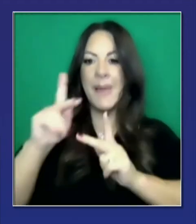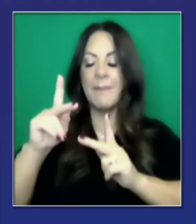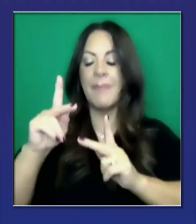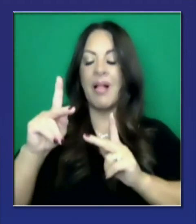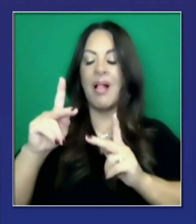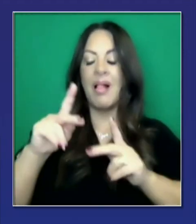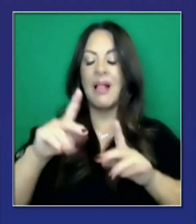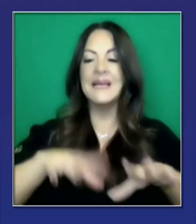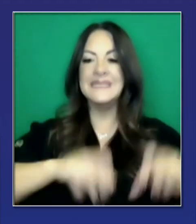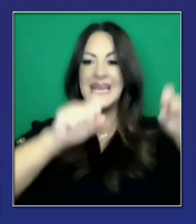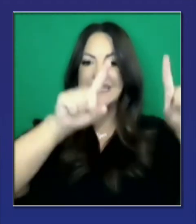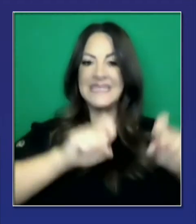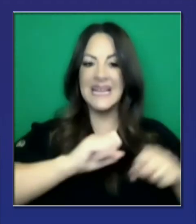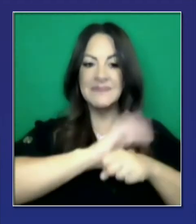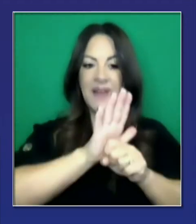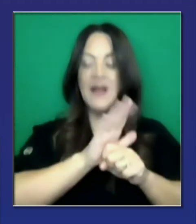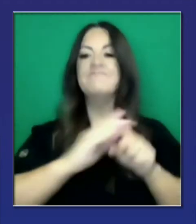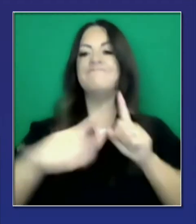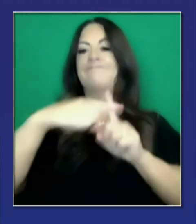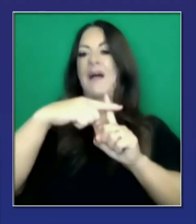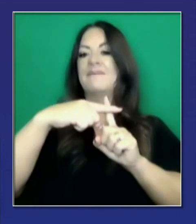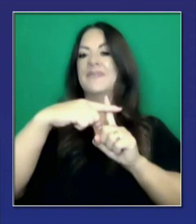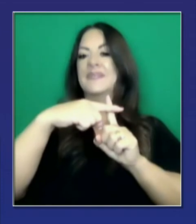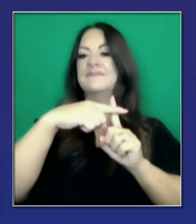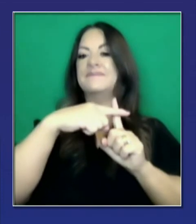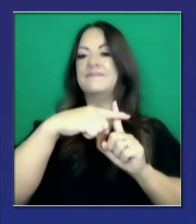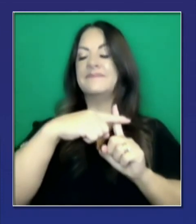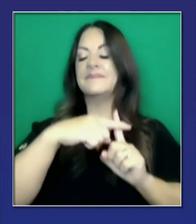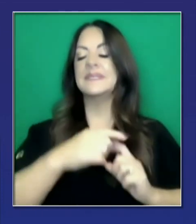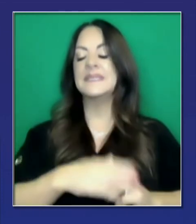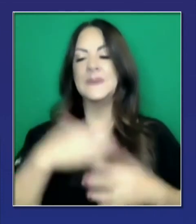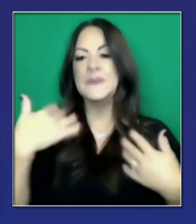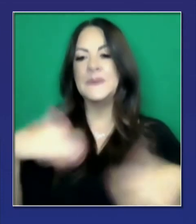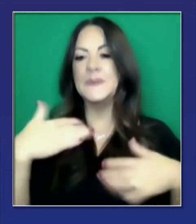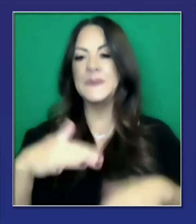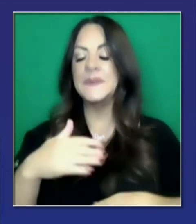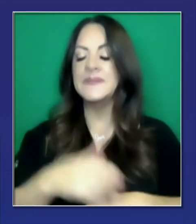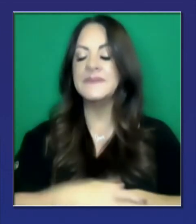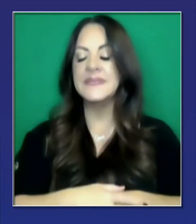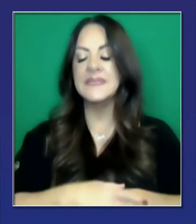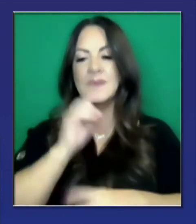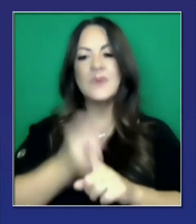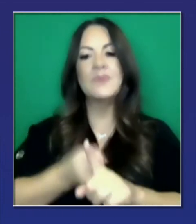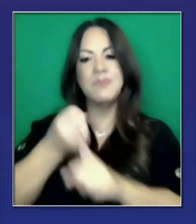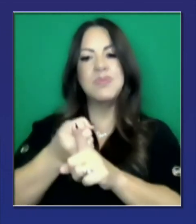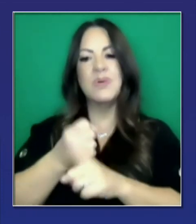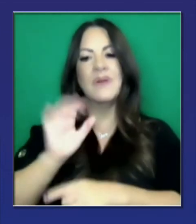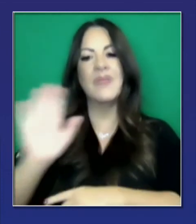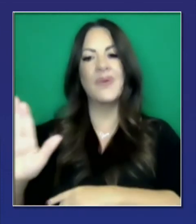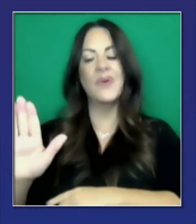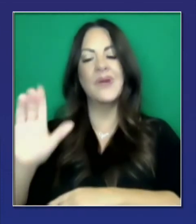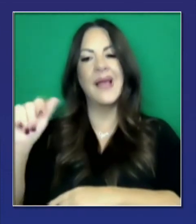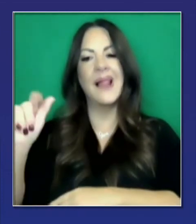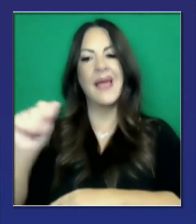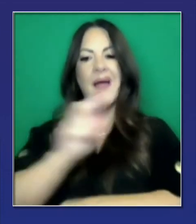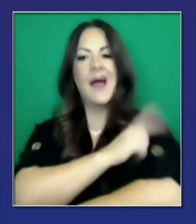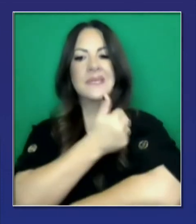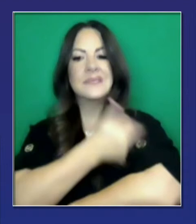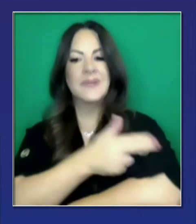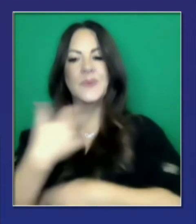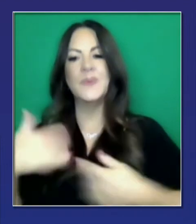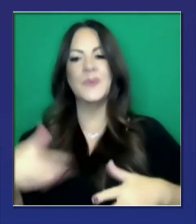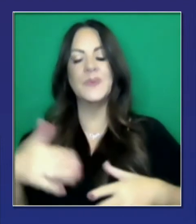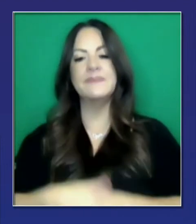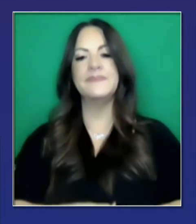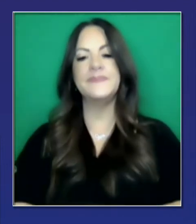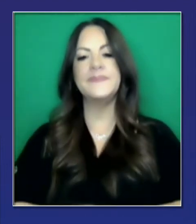in the last few weeks. It's obviously having a big impact, taking a big toll on our hospitals, not only in terms of